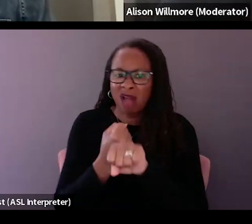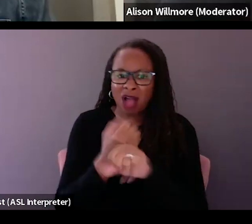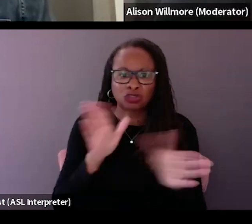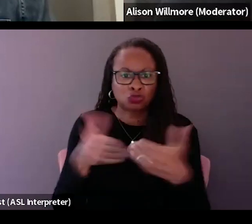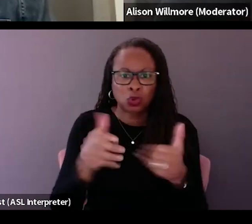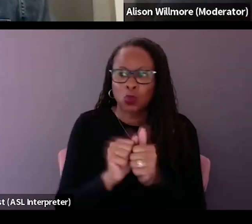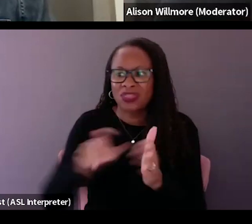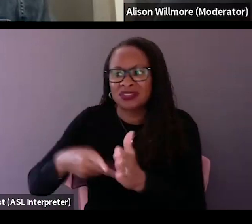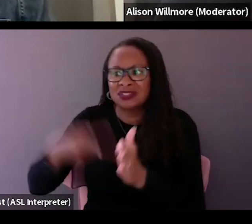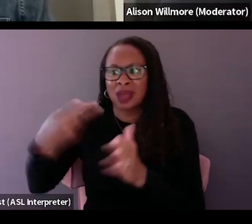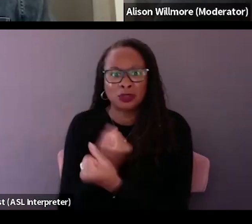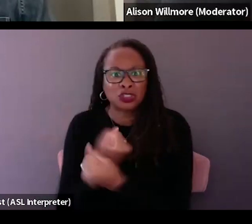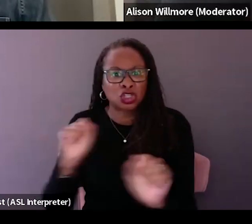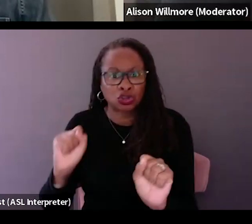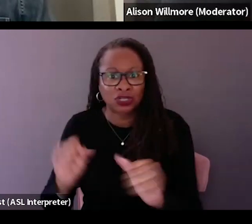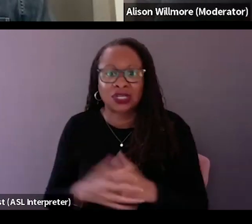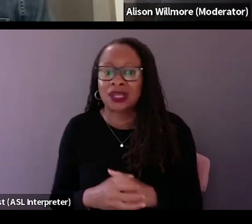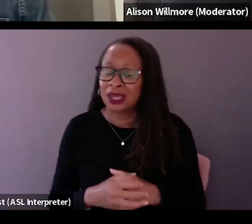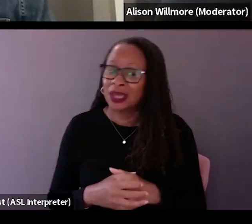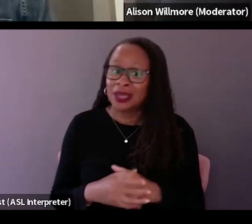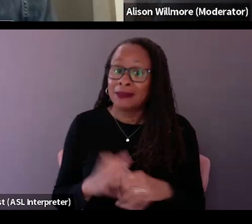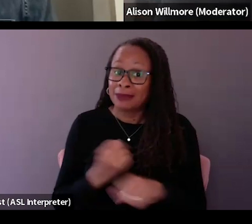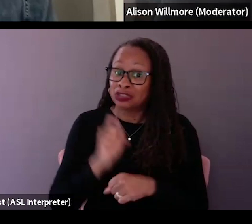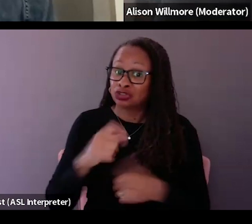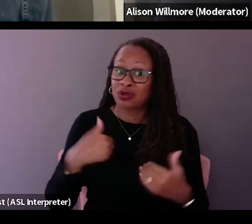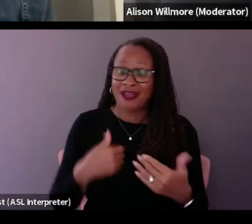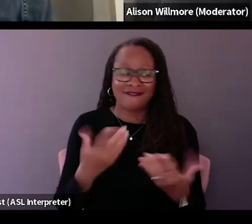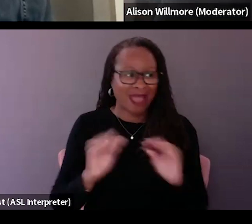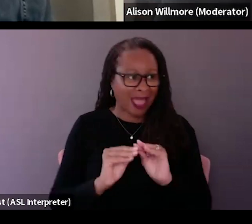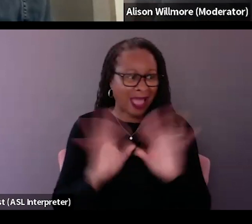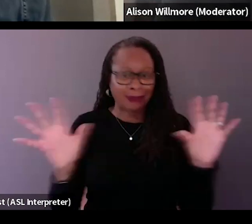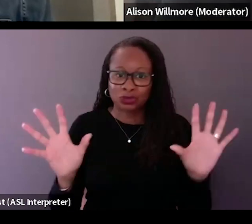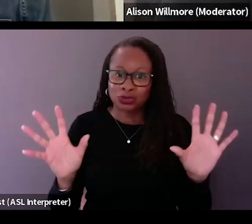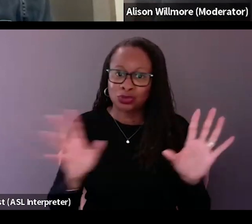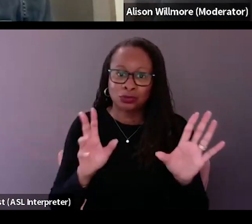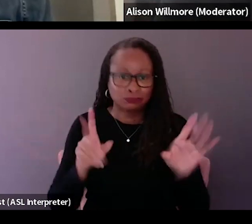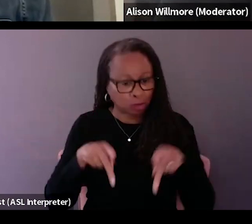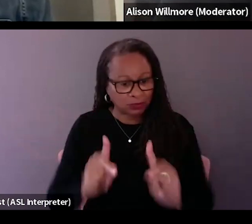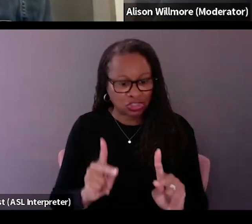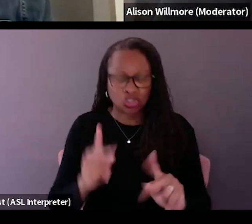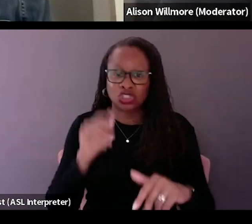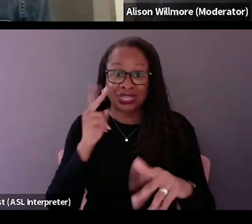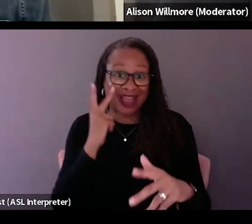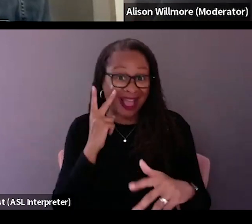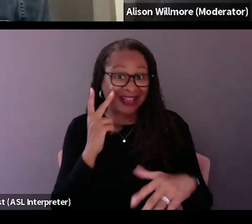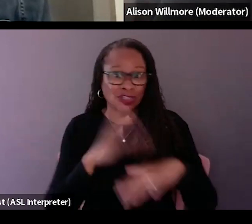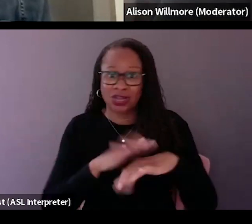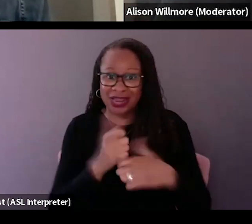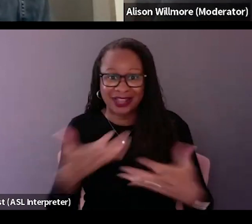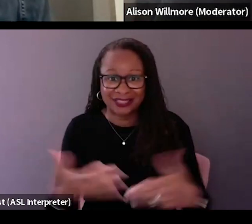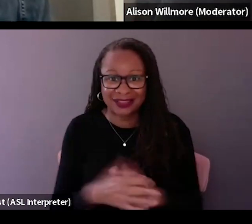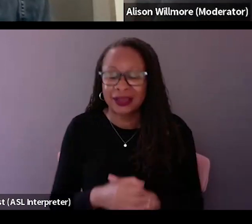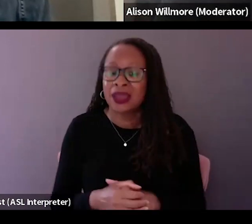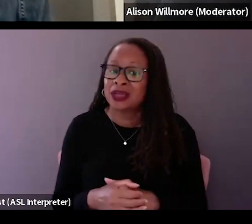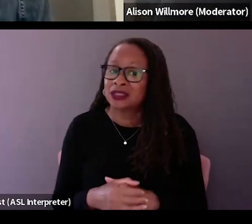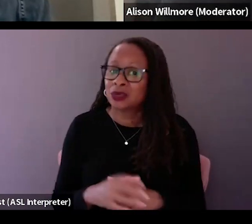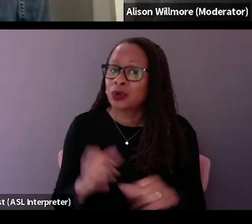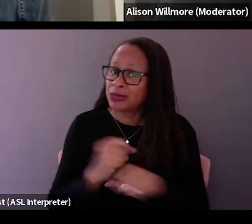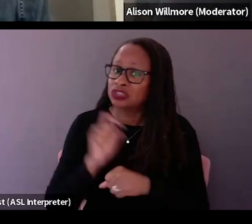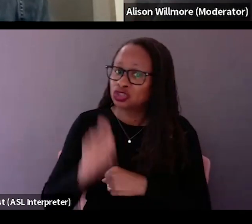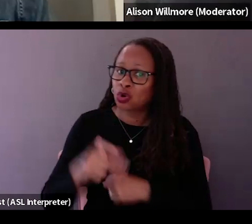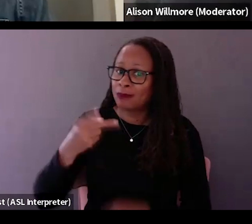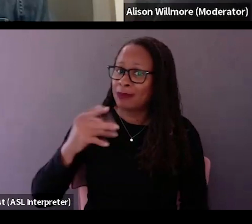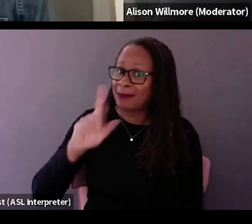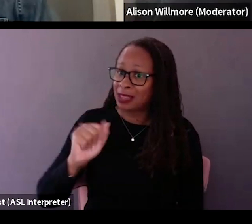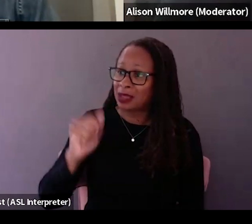complete permission to even get eyes on it. And so we were keeping Pamela abreast of these things so that she felt like her